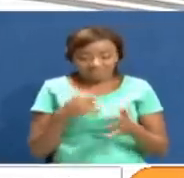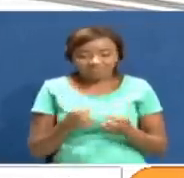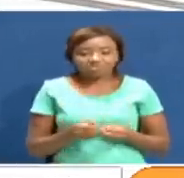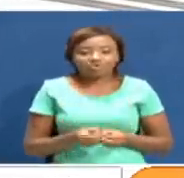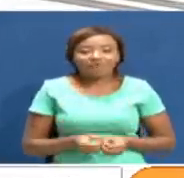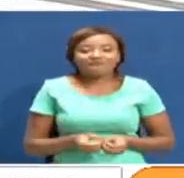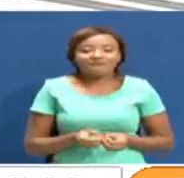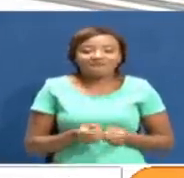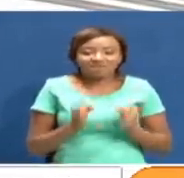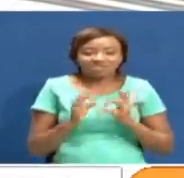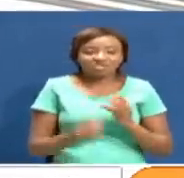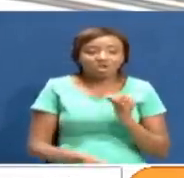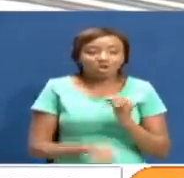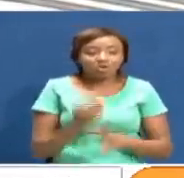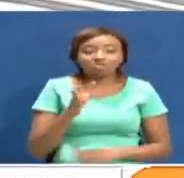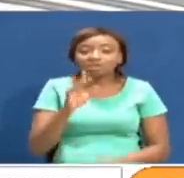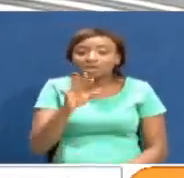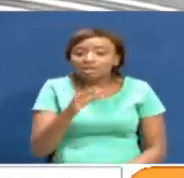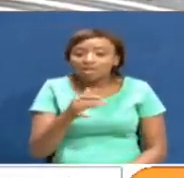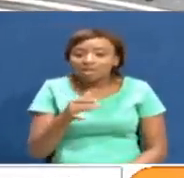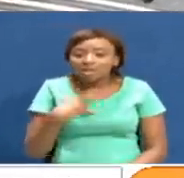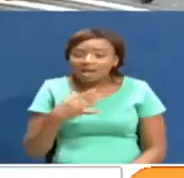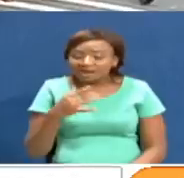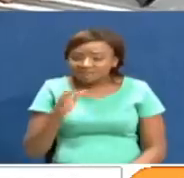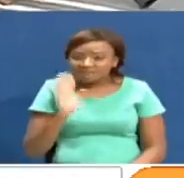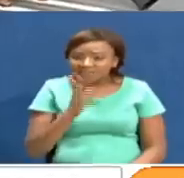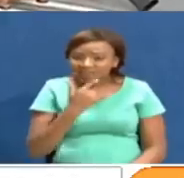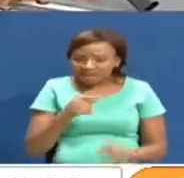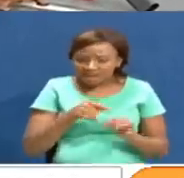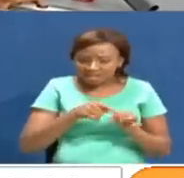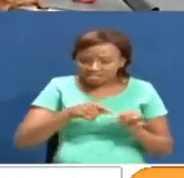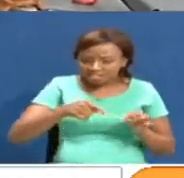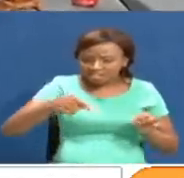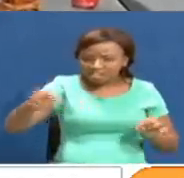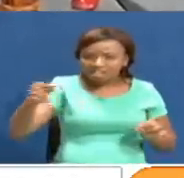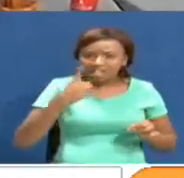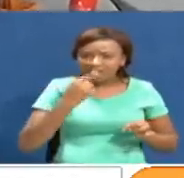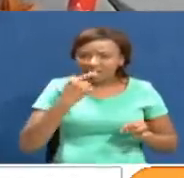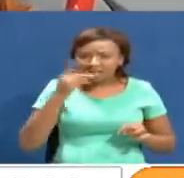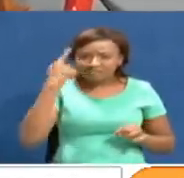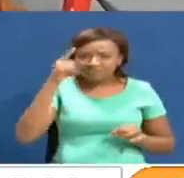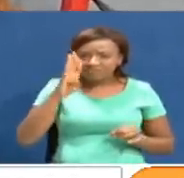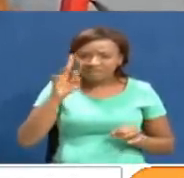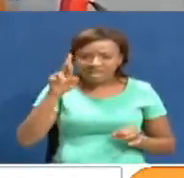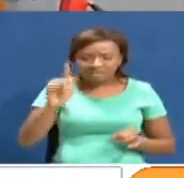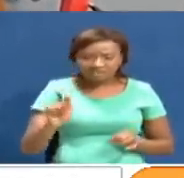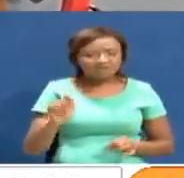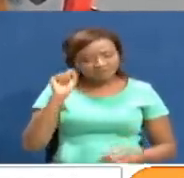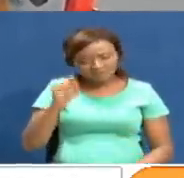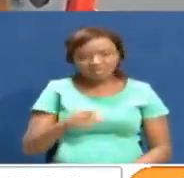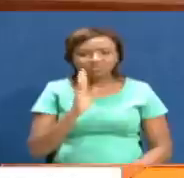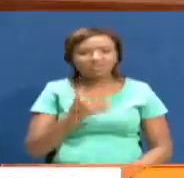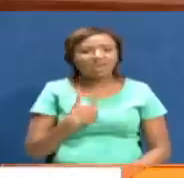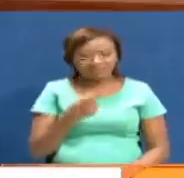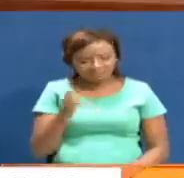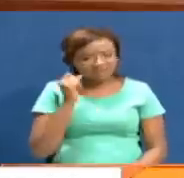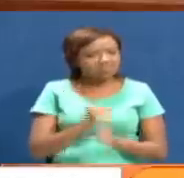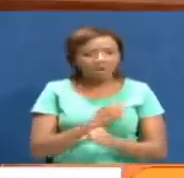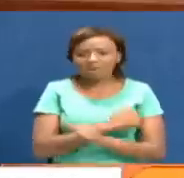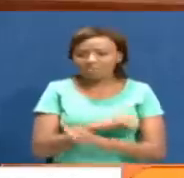officially launched. And that thing, that lipstick thing they were putting on the road for the BRT, is that going to... Yes, it's going to function,